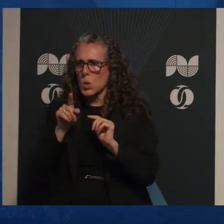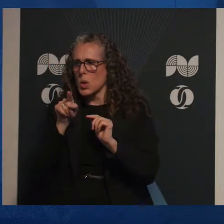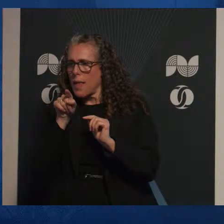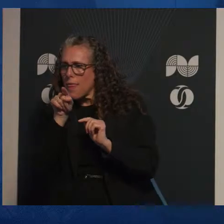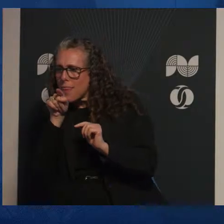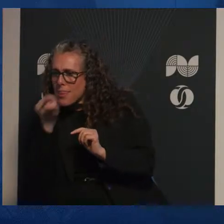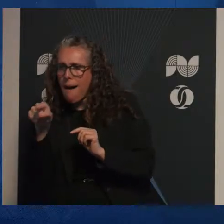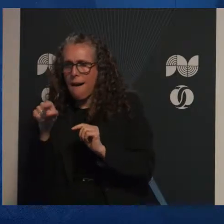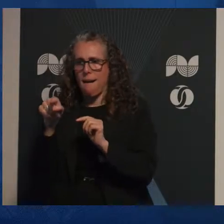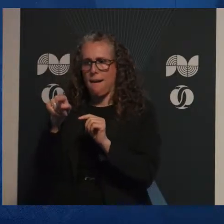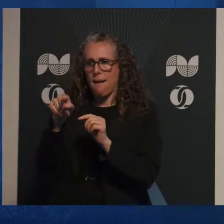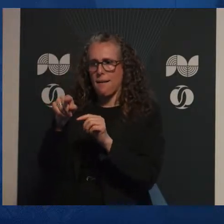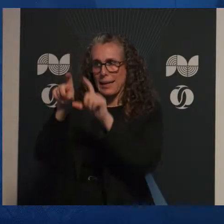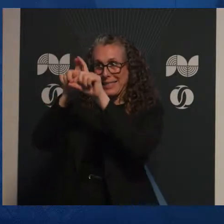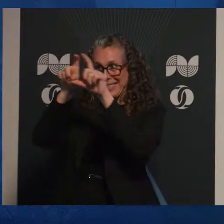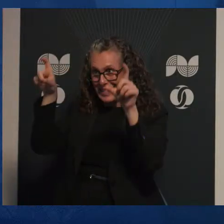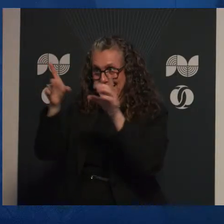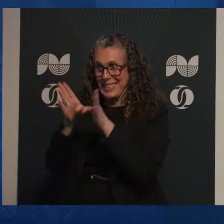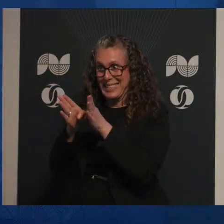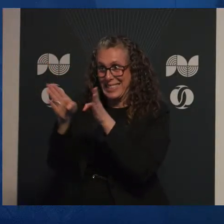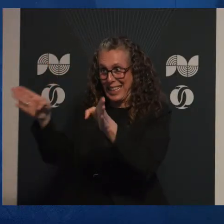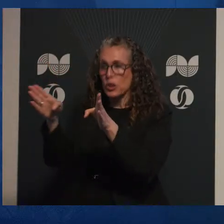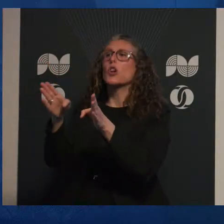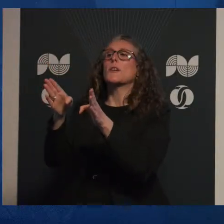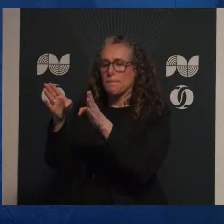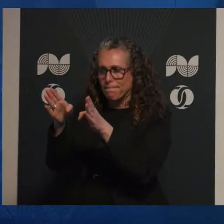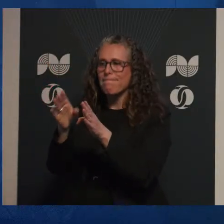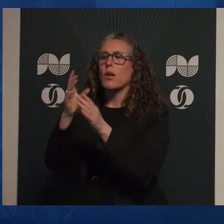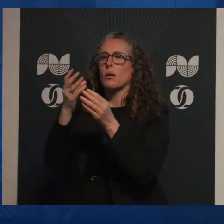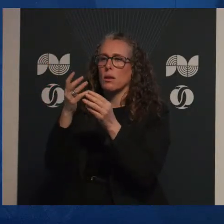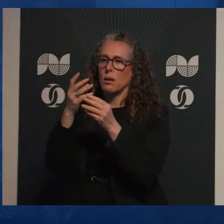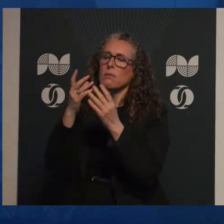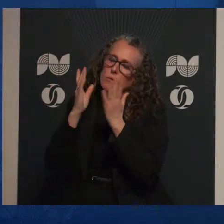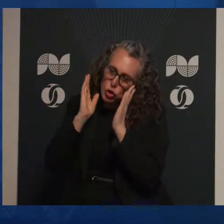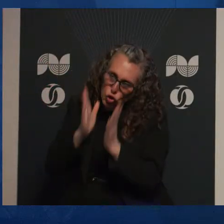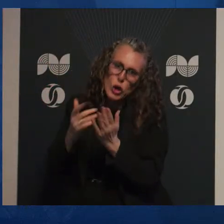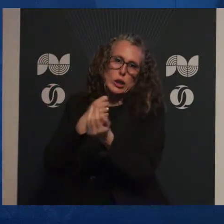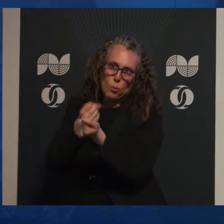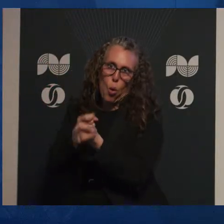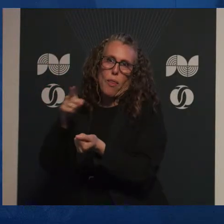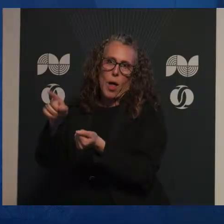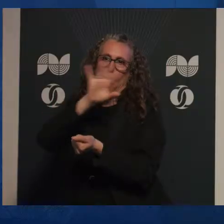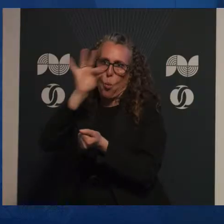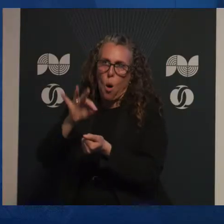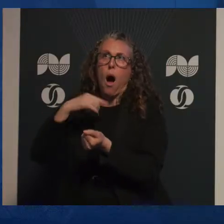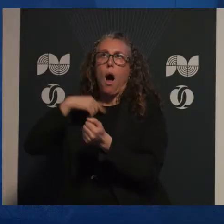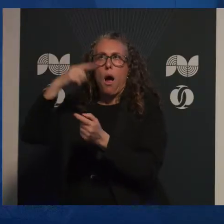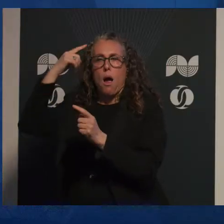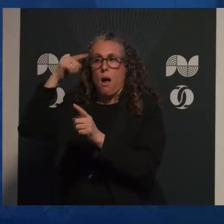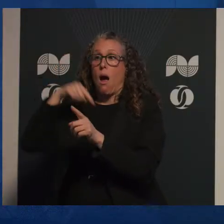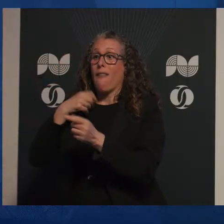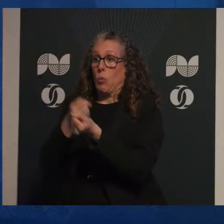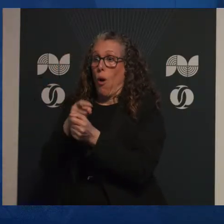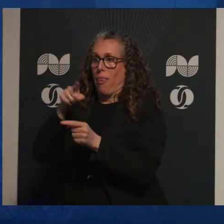economic sectors that it chooses to support, because you need to have a very